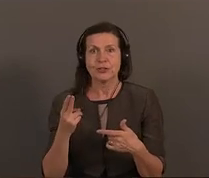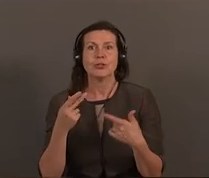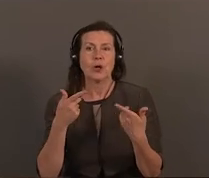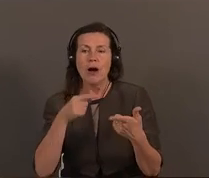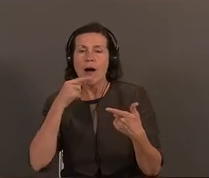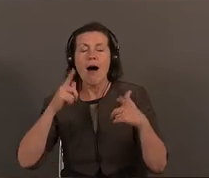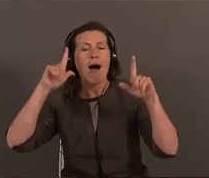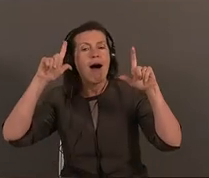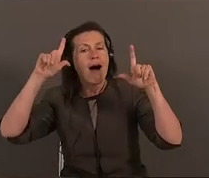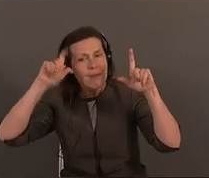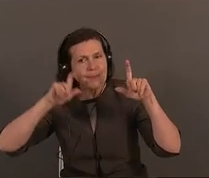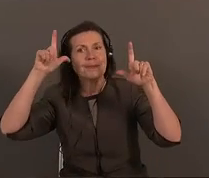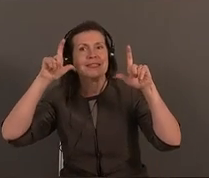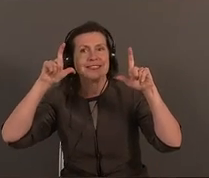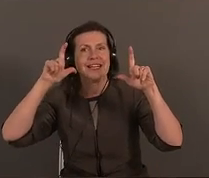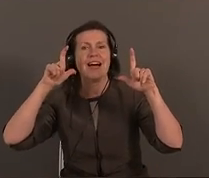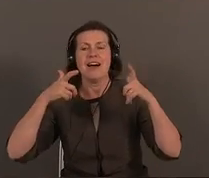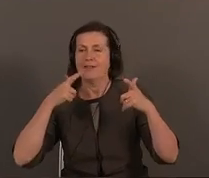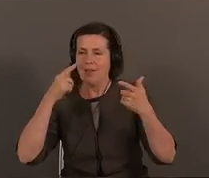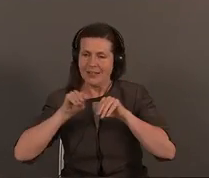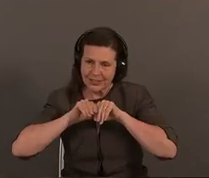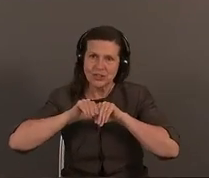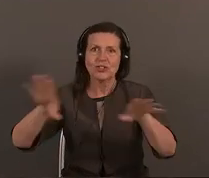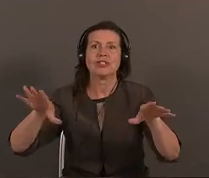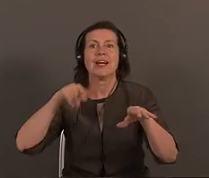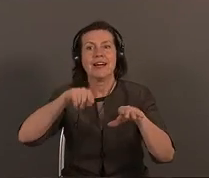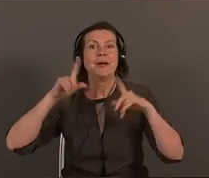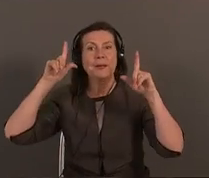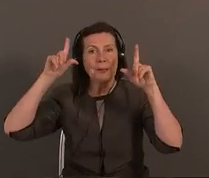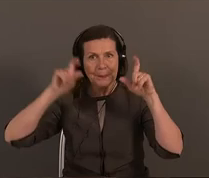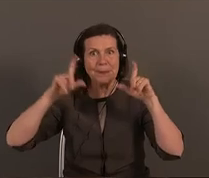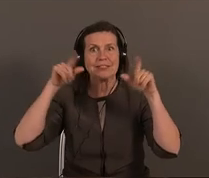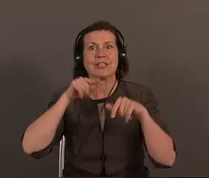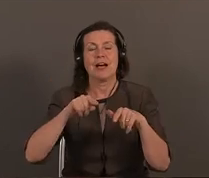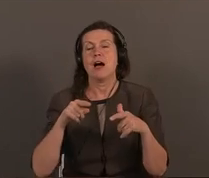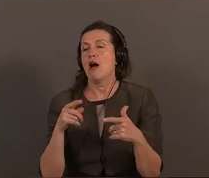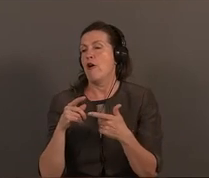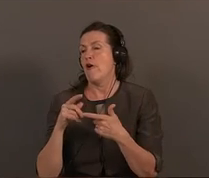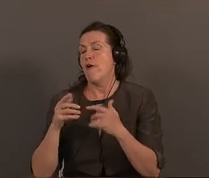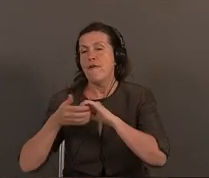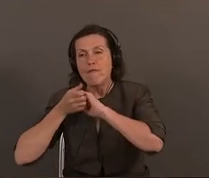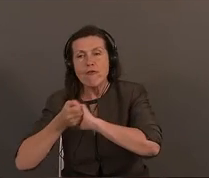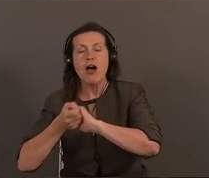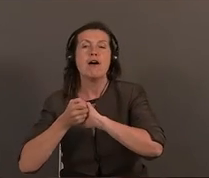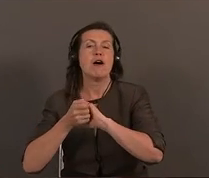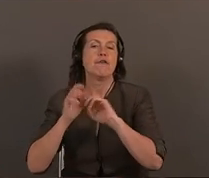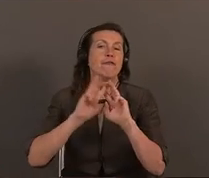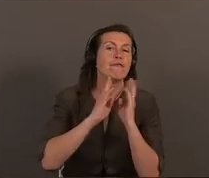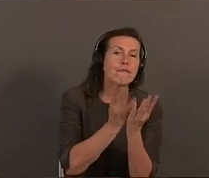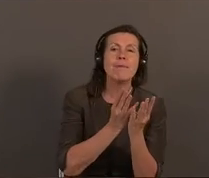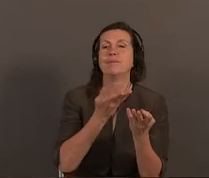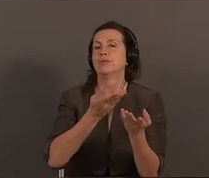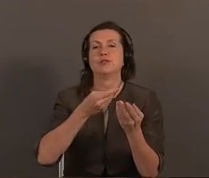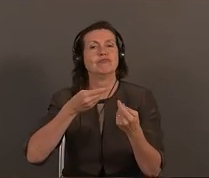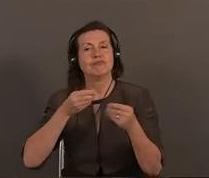take a picture and share that picture with your friends, family, or whatever.